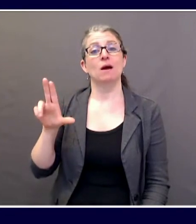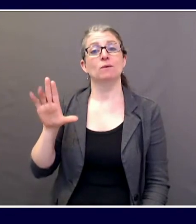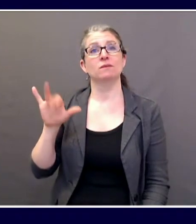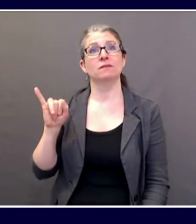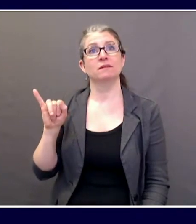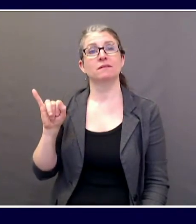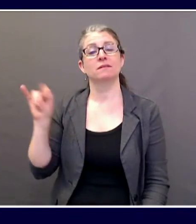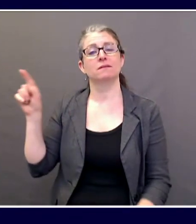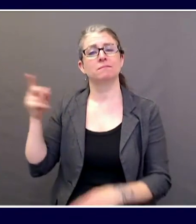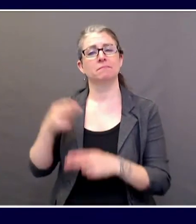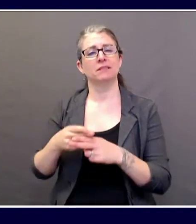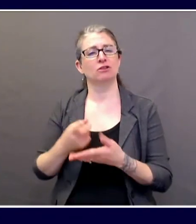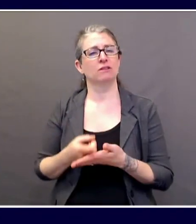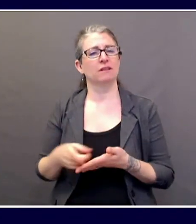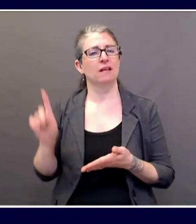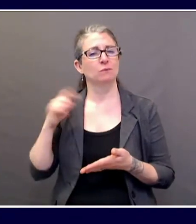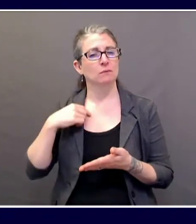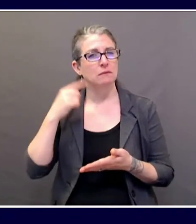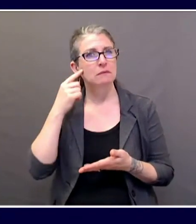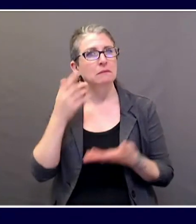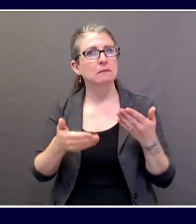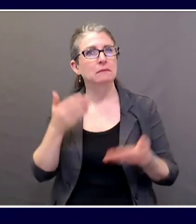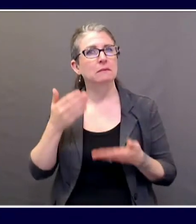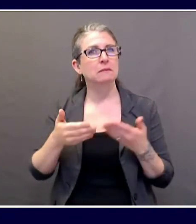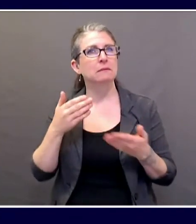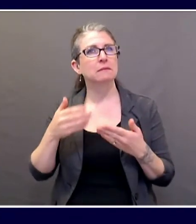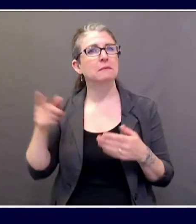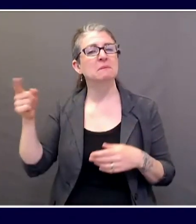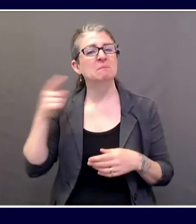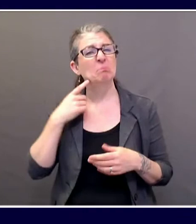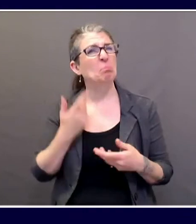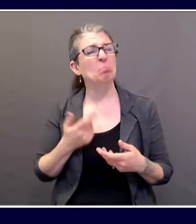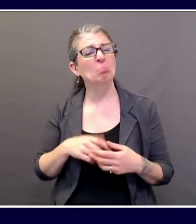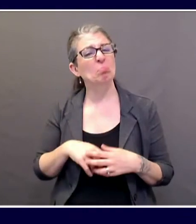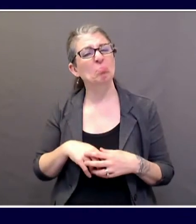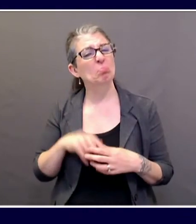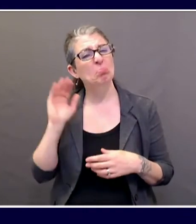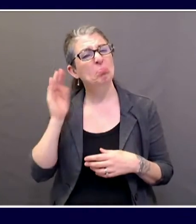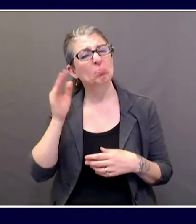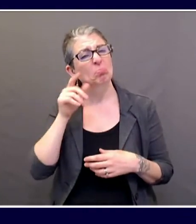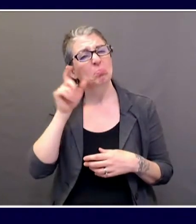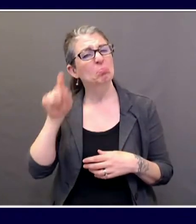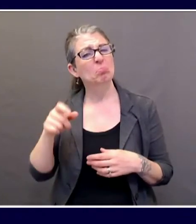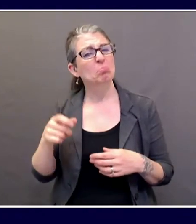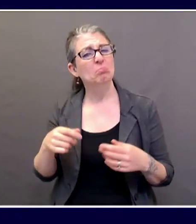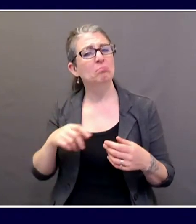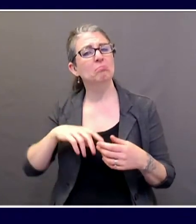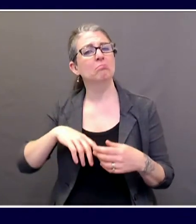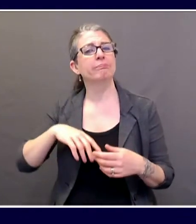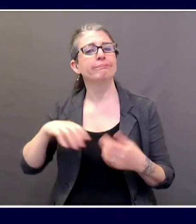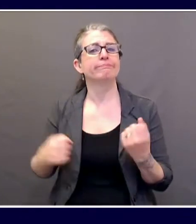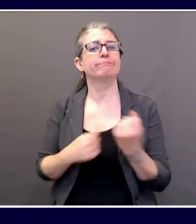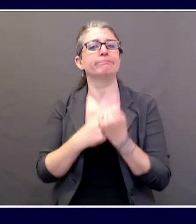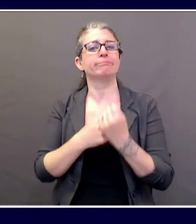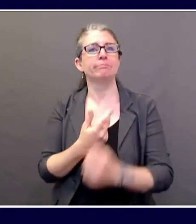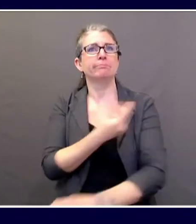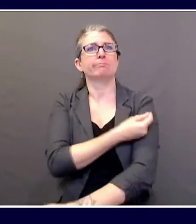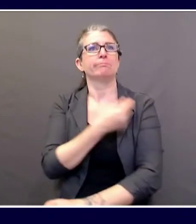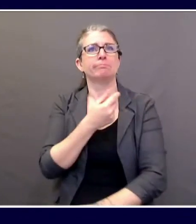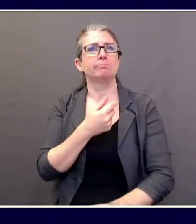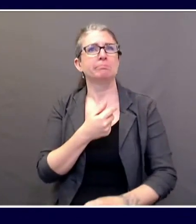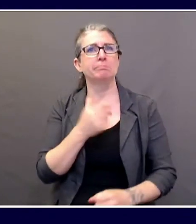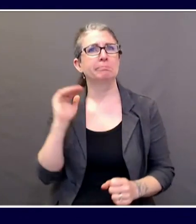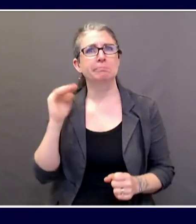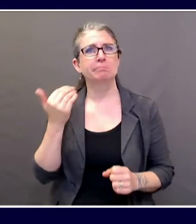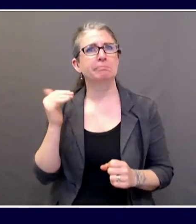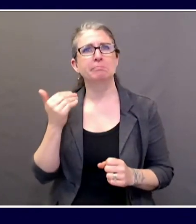be necessary. But I've heard other, maybe not as renowned, but pretty darn renowned infectious disease specialists speculate that